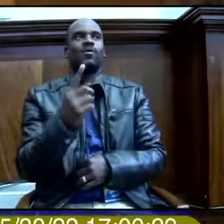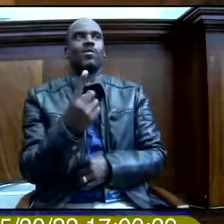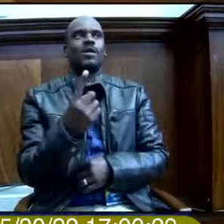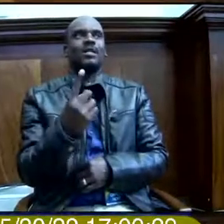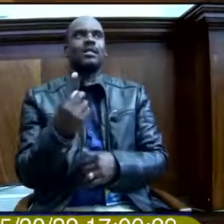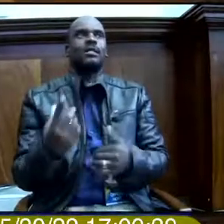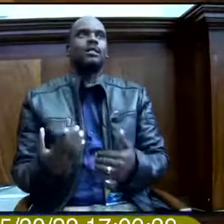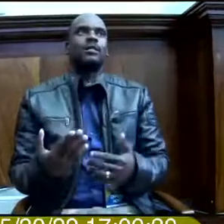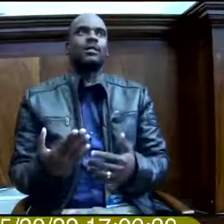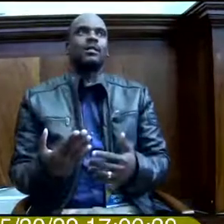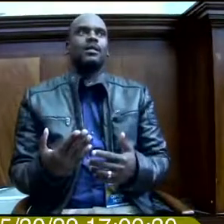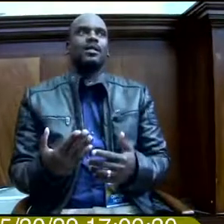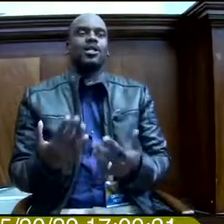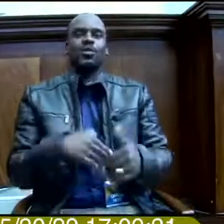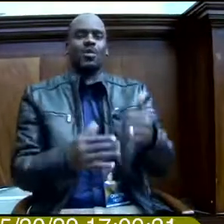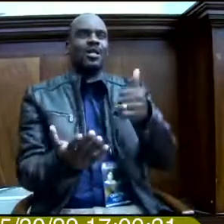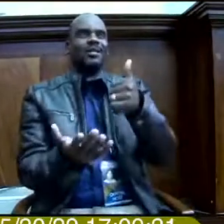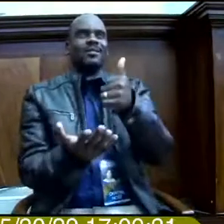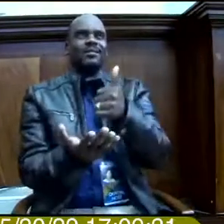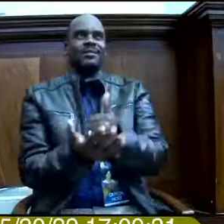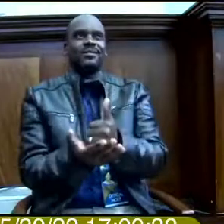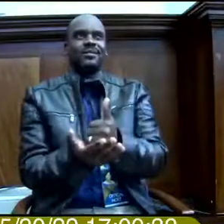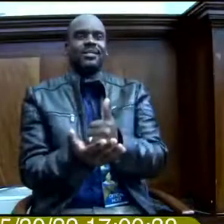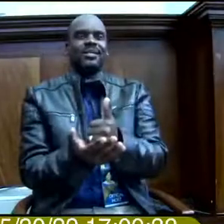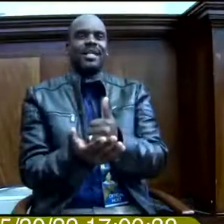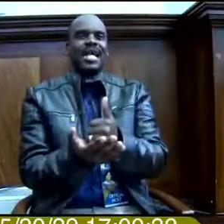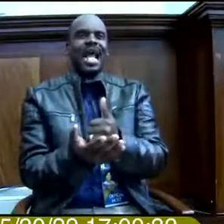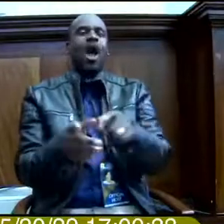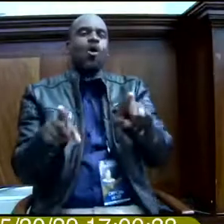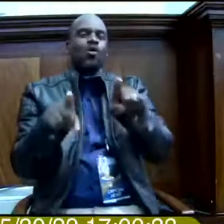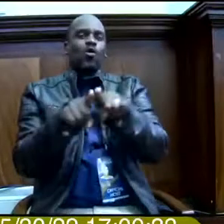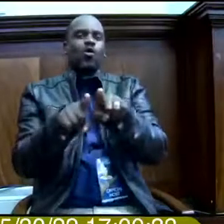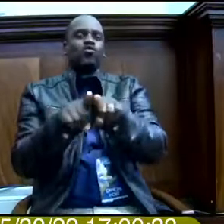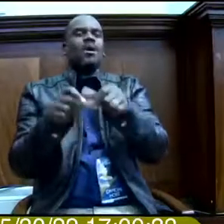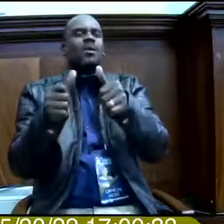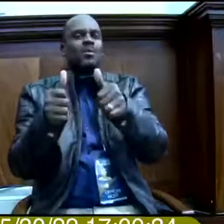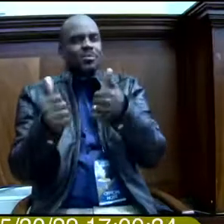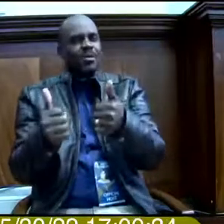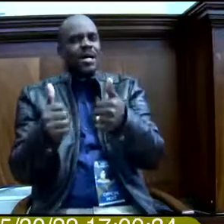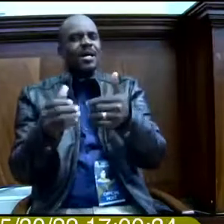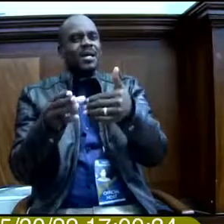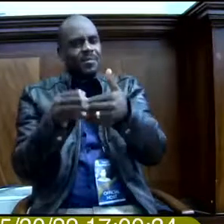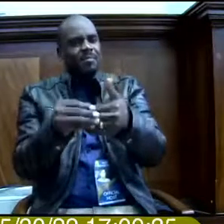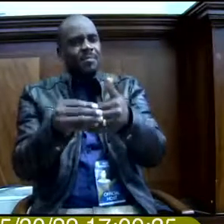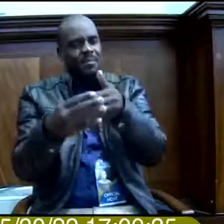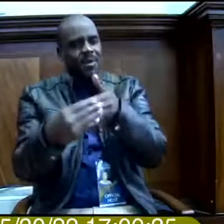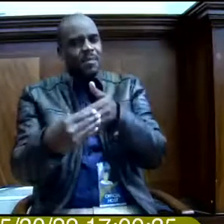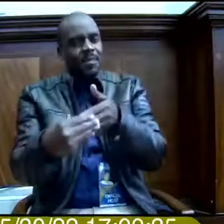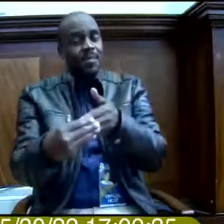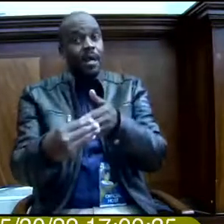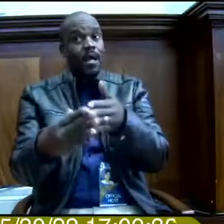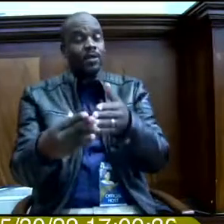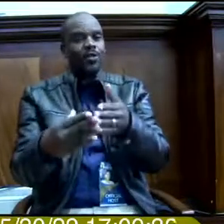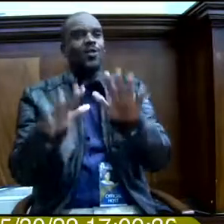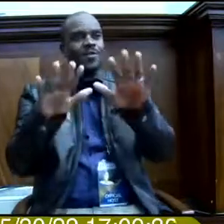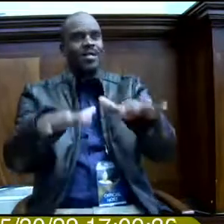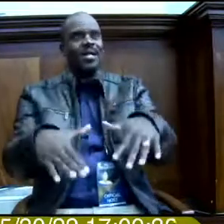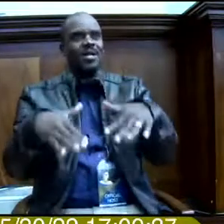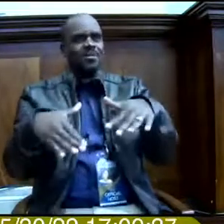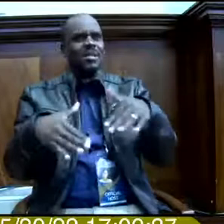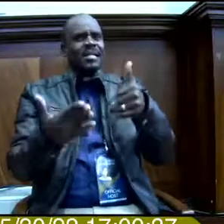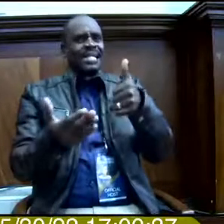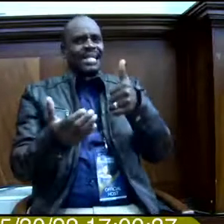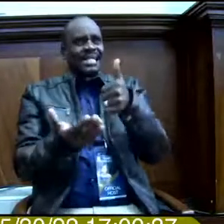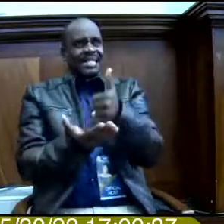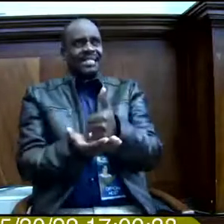and uh you are sitting in a way that uh the members in parliament are sitting and i don't want that